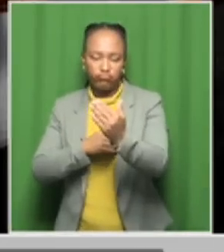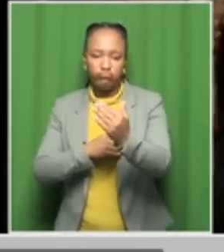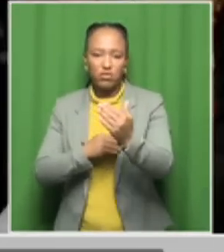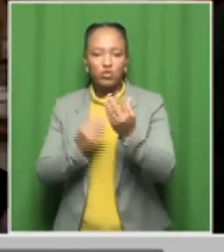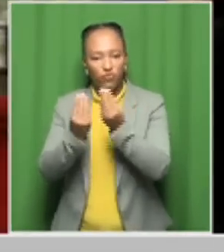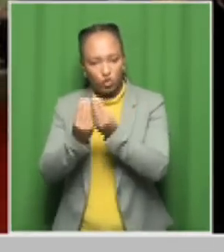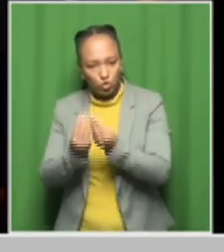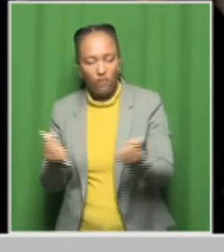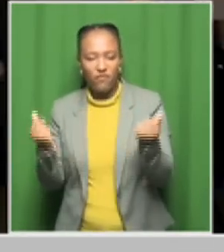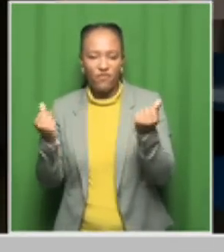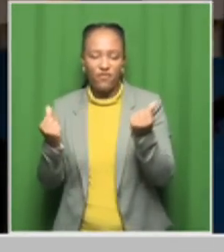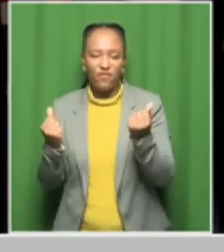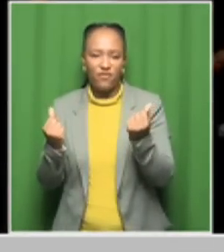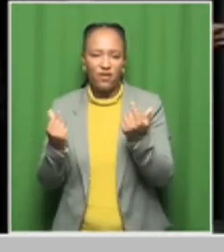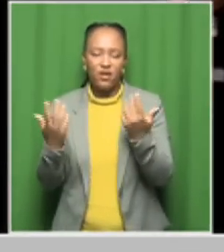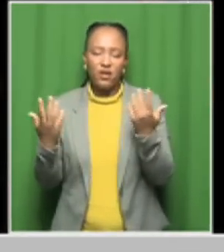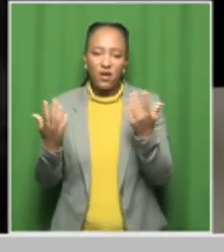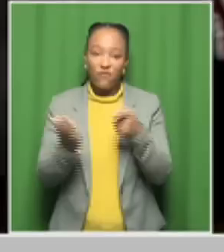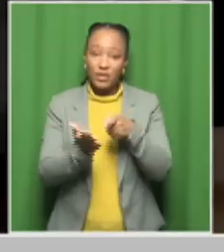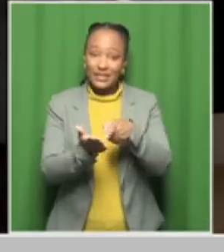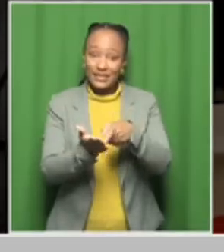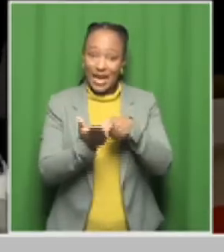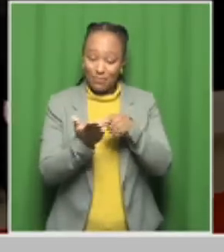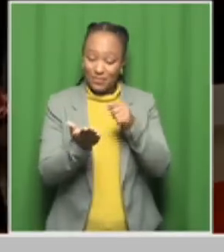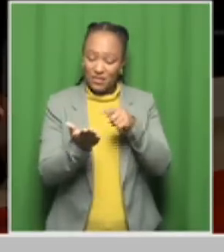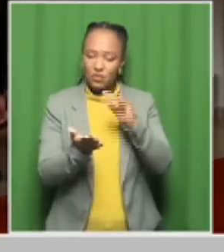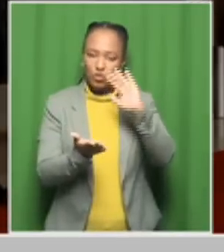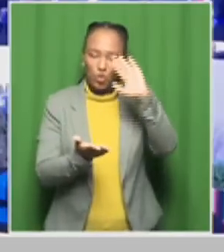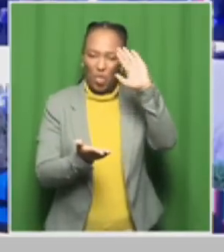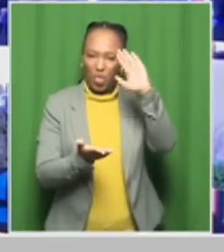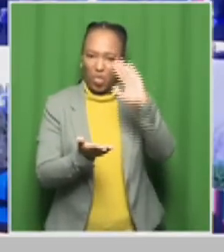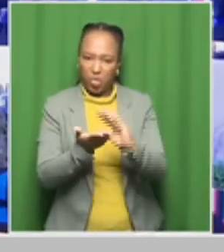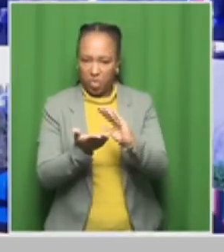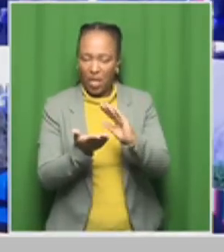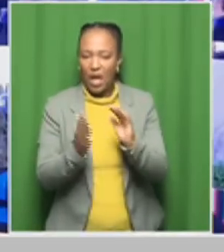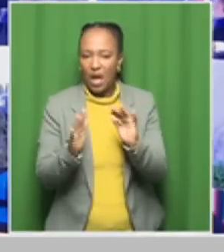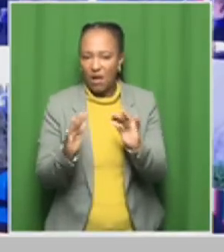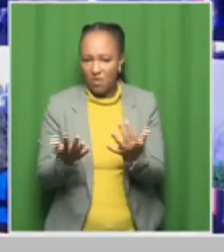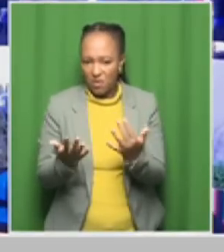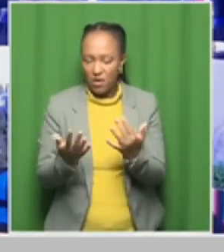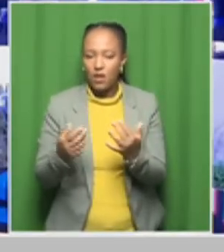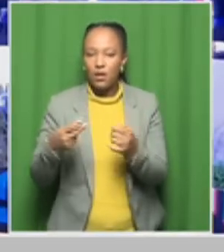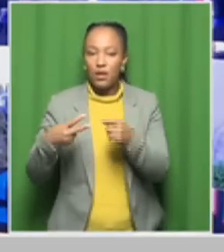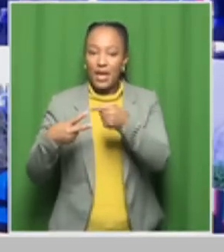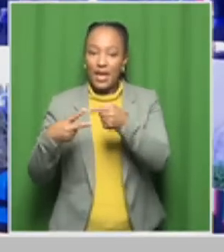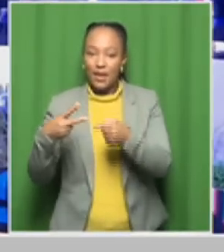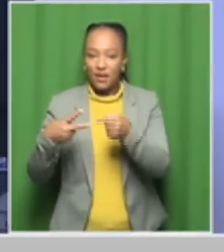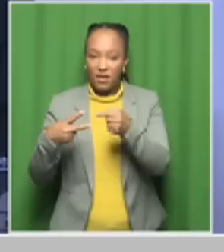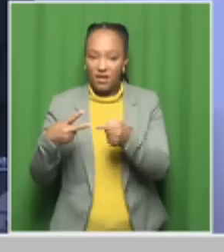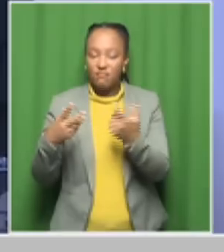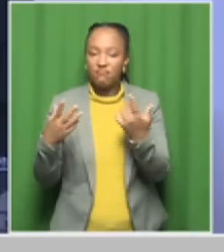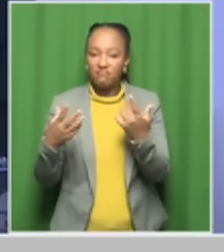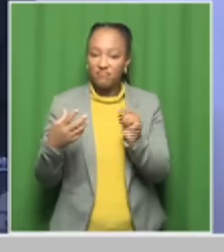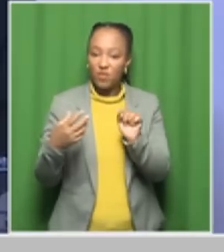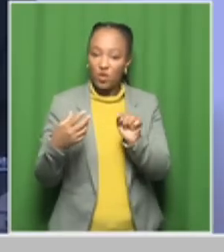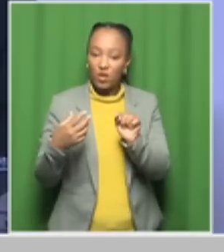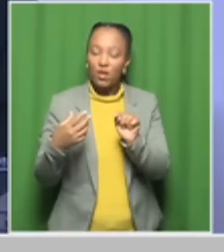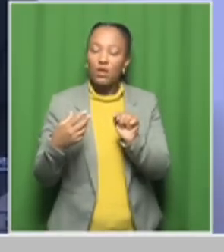with to deal with the debt. So those are the sort of the two areas of focus that we are going to be